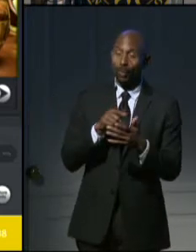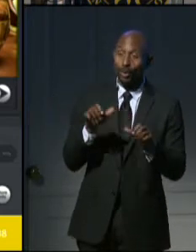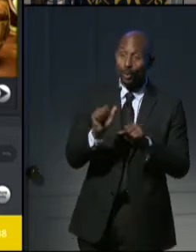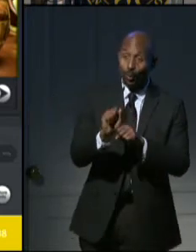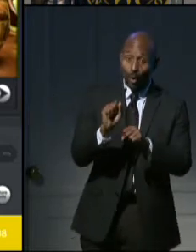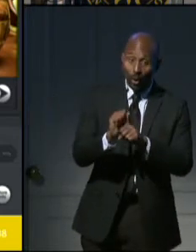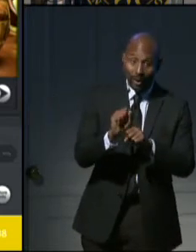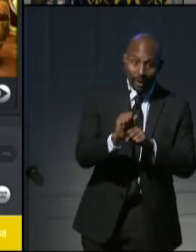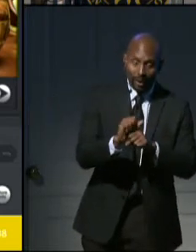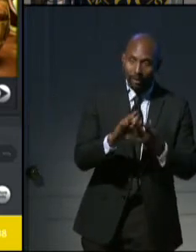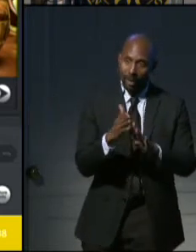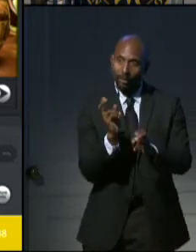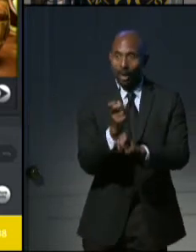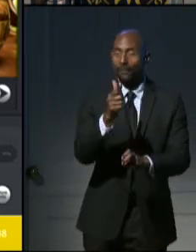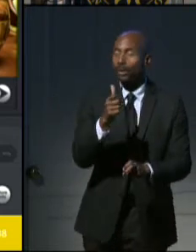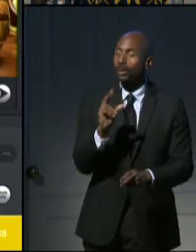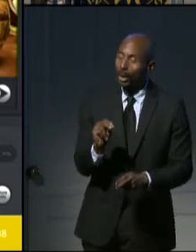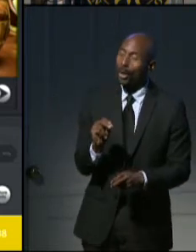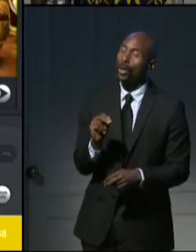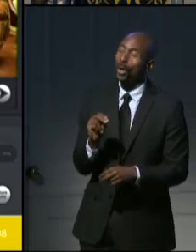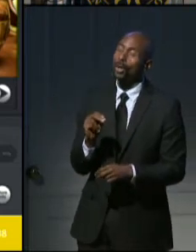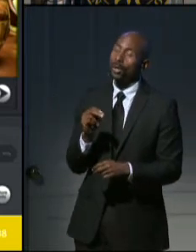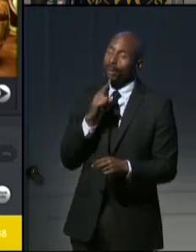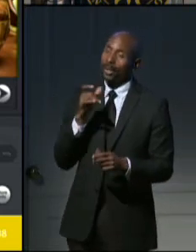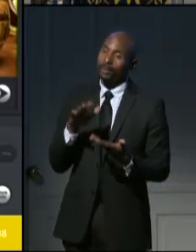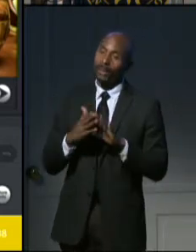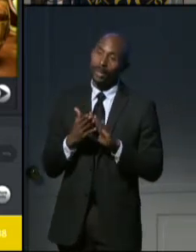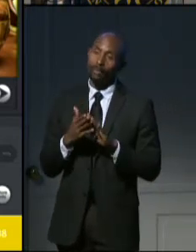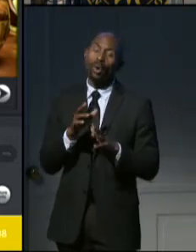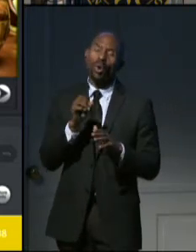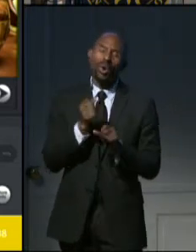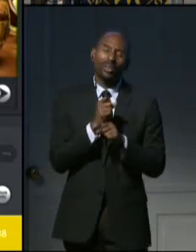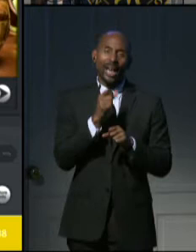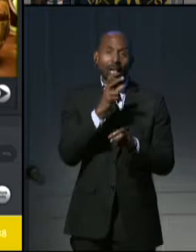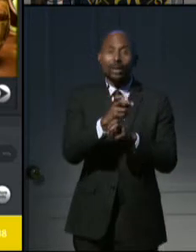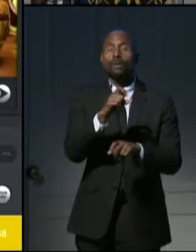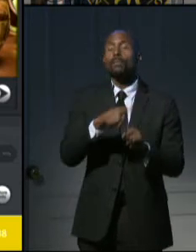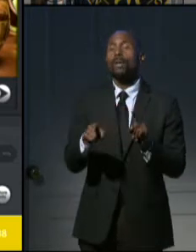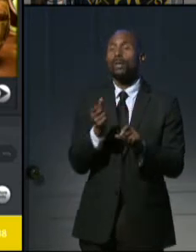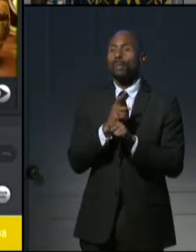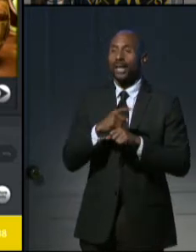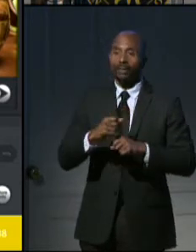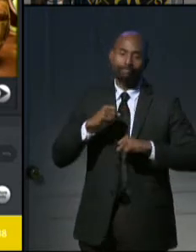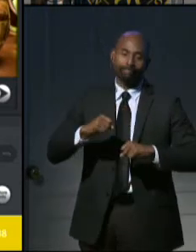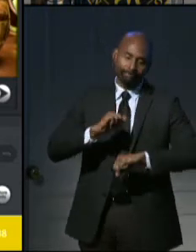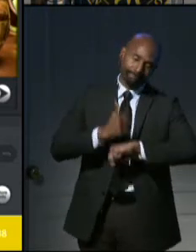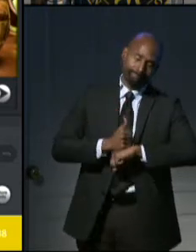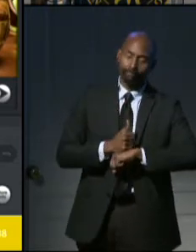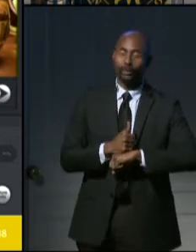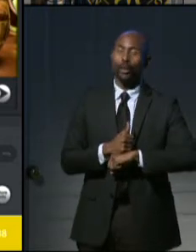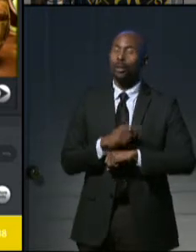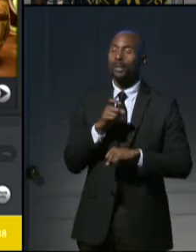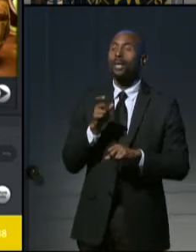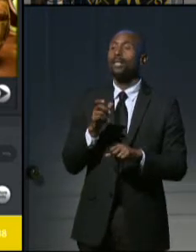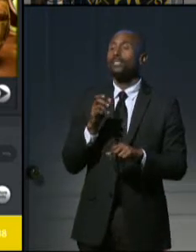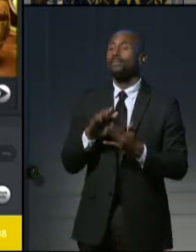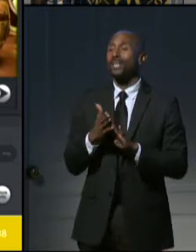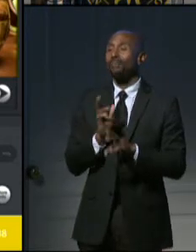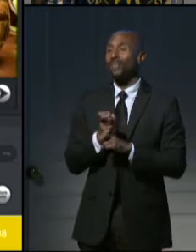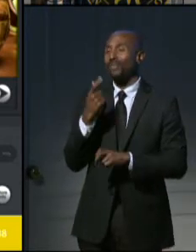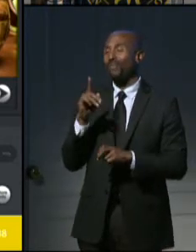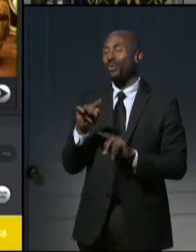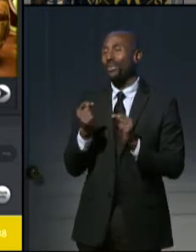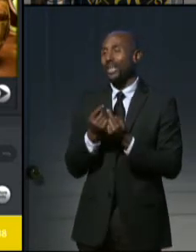quickly, because that makes it a lot harder for your team to be willing to kind of make a change once you have learned new information. So you want